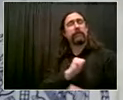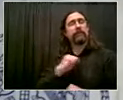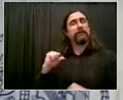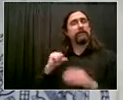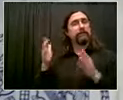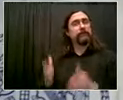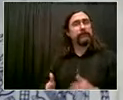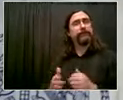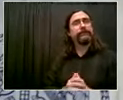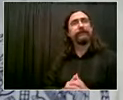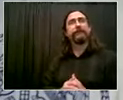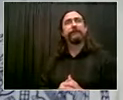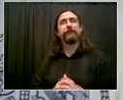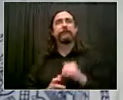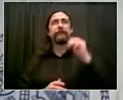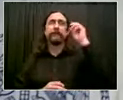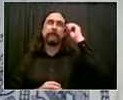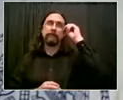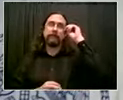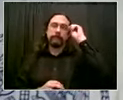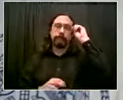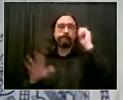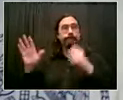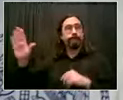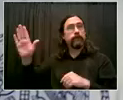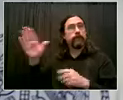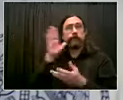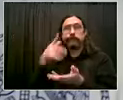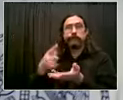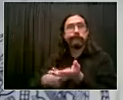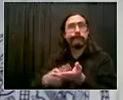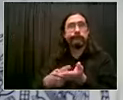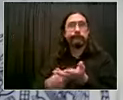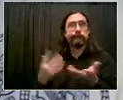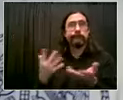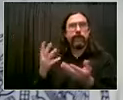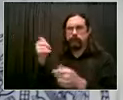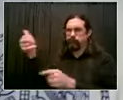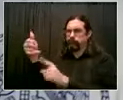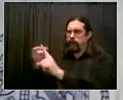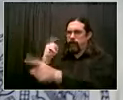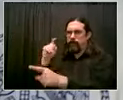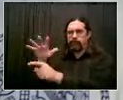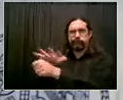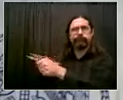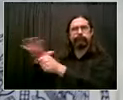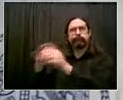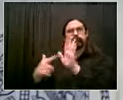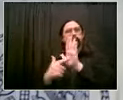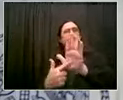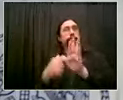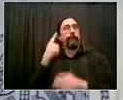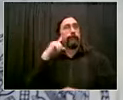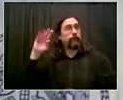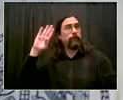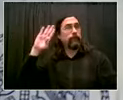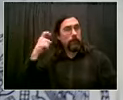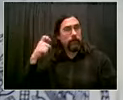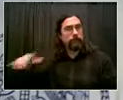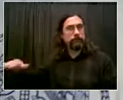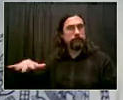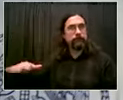She represents a community in the Bronx that is dealing with so many challenges and knows too well the pain of gun violence.